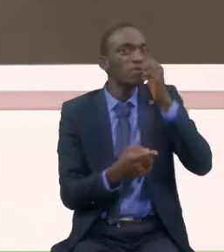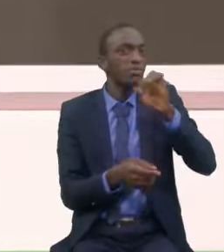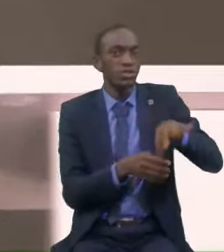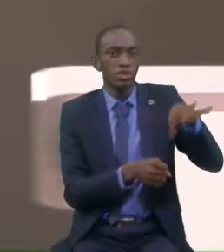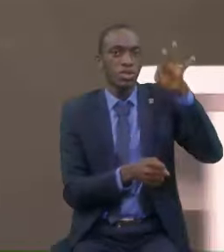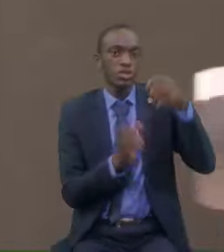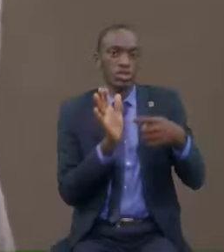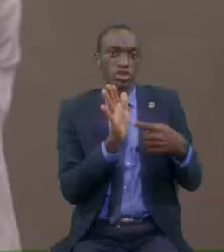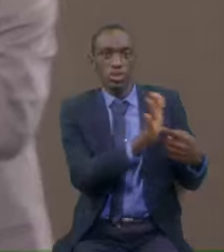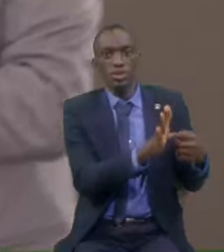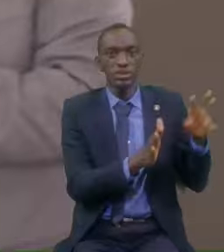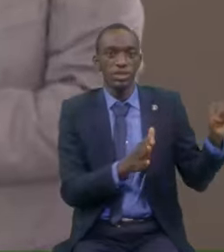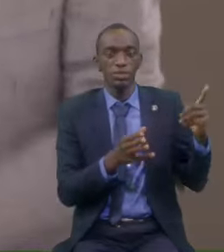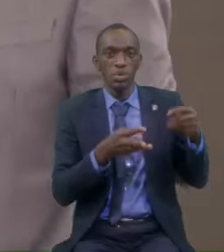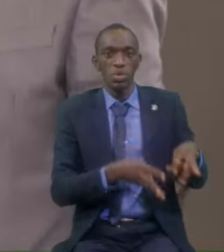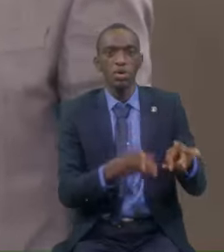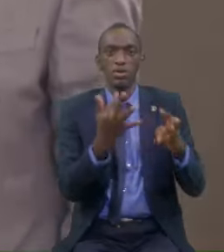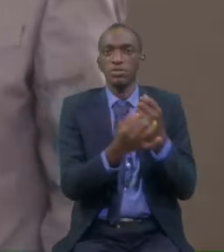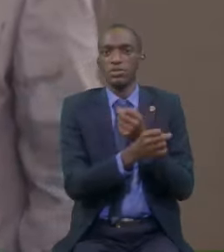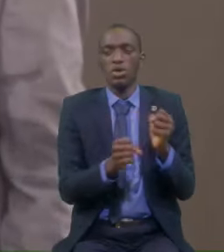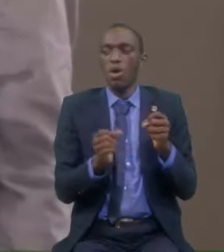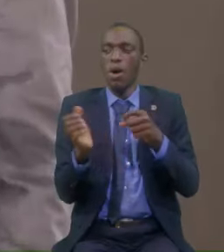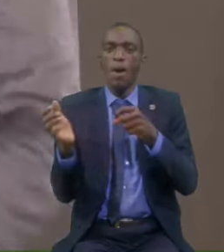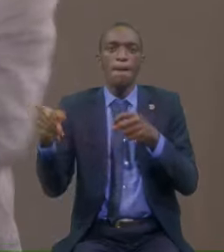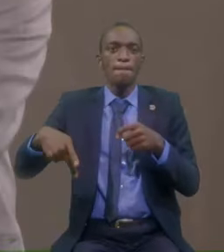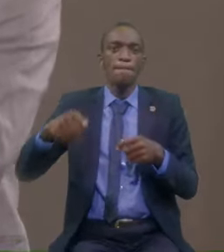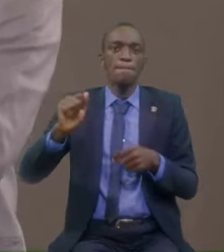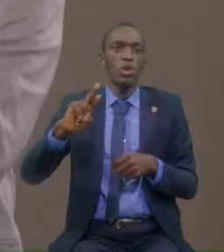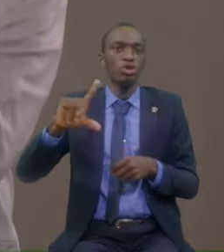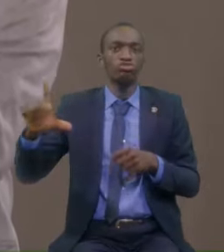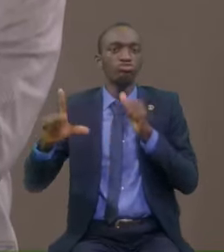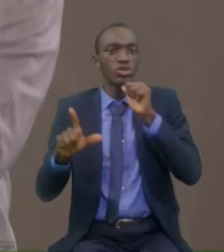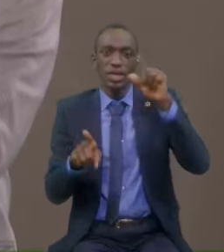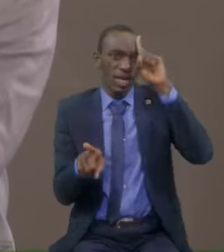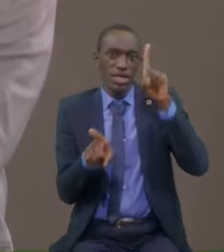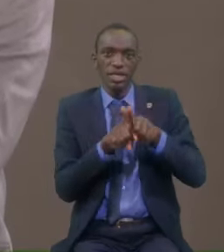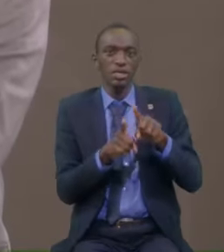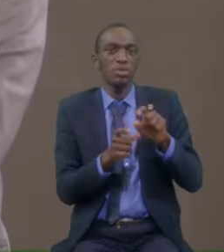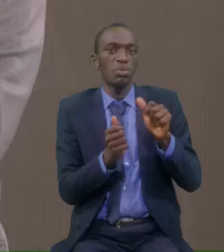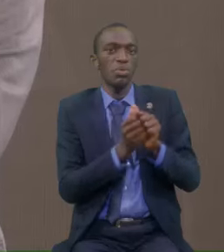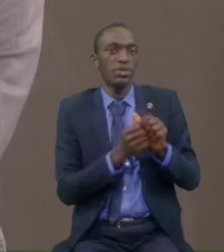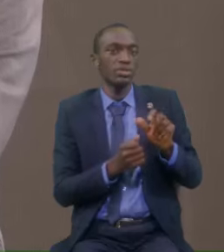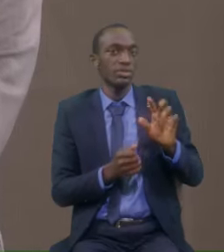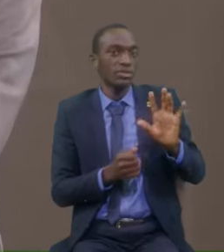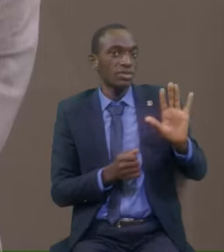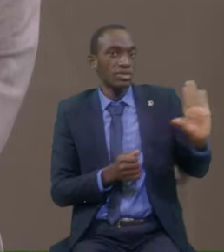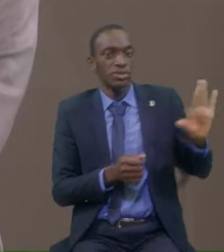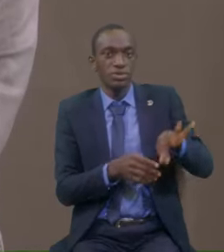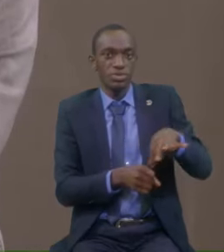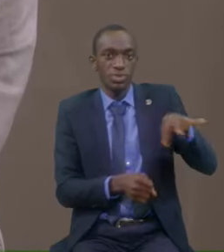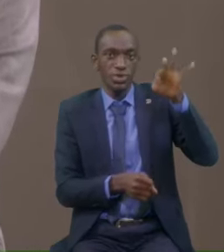in agreement, in league with that spirit in that damsel, in that